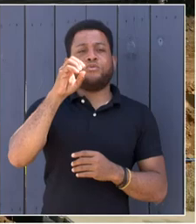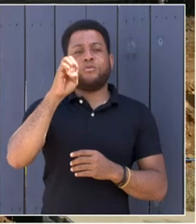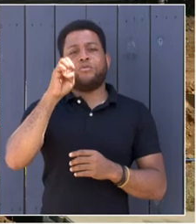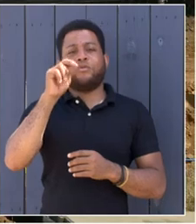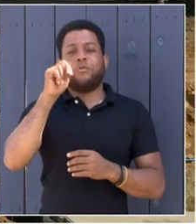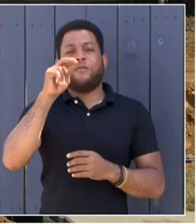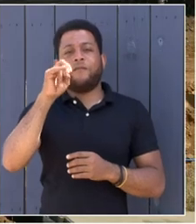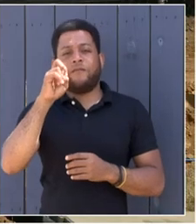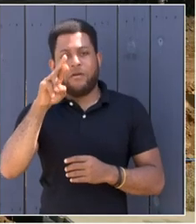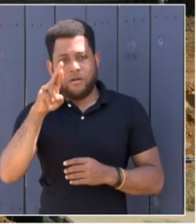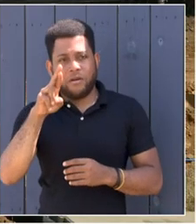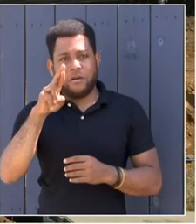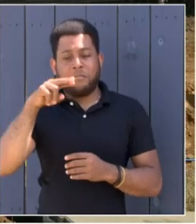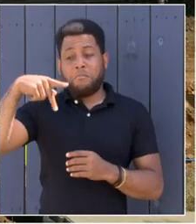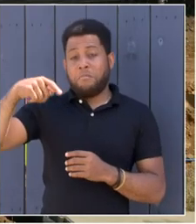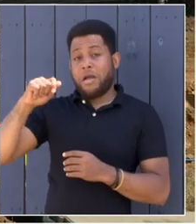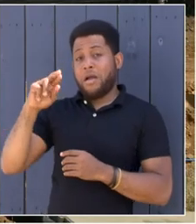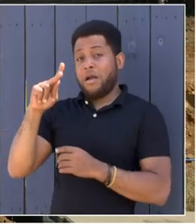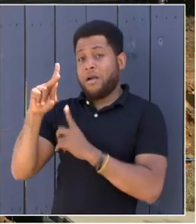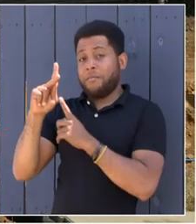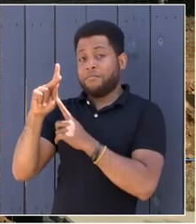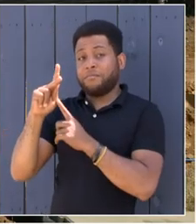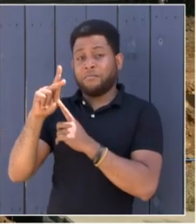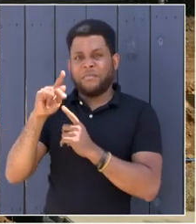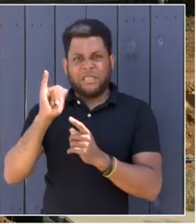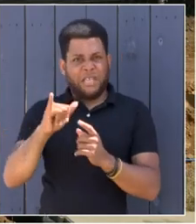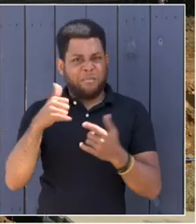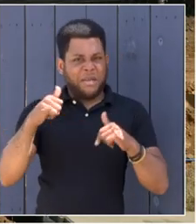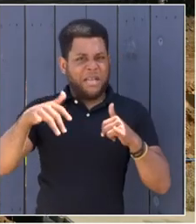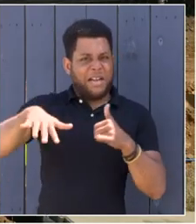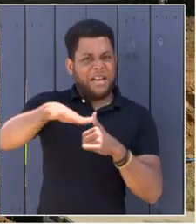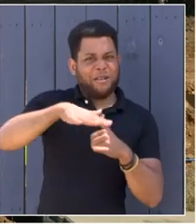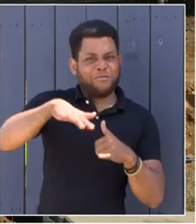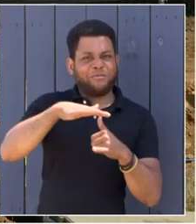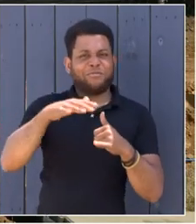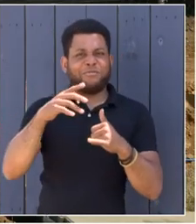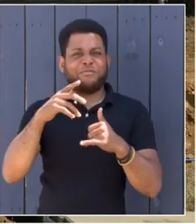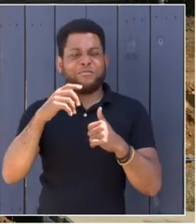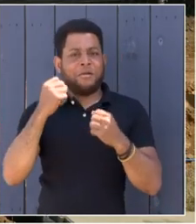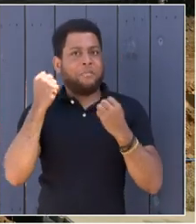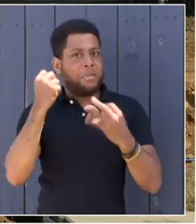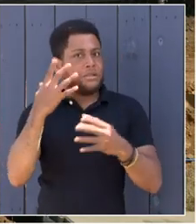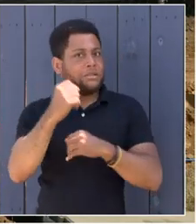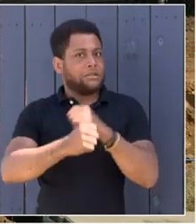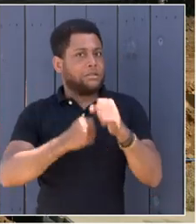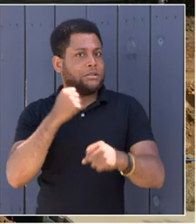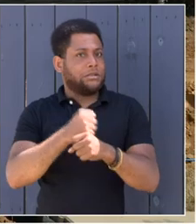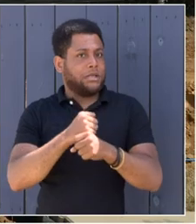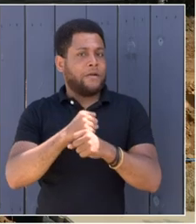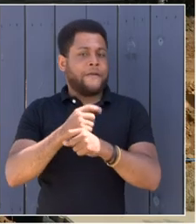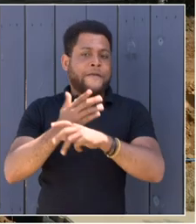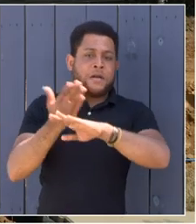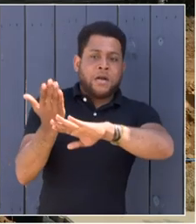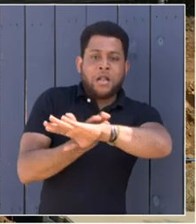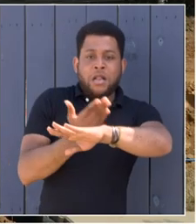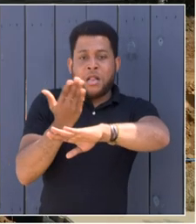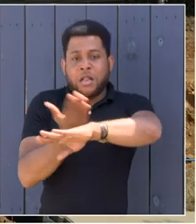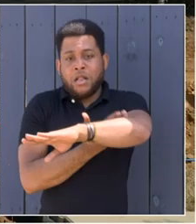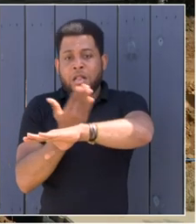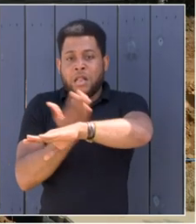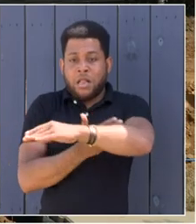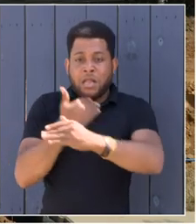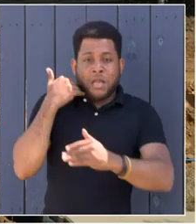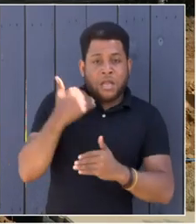38 years in the making with still more to come. But that first phase, as the mayor said on Saturday, was focused